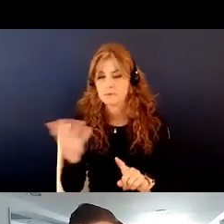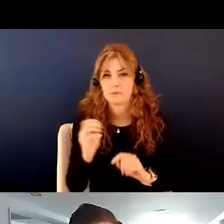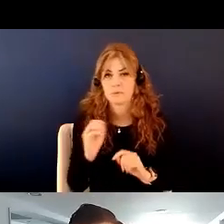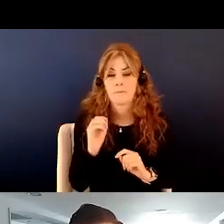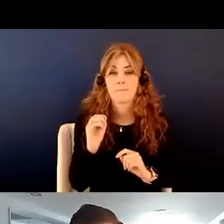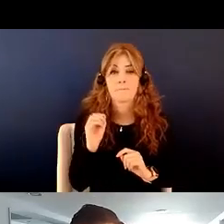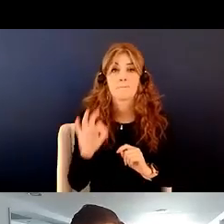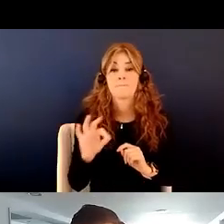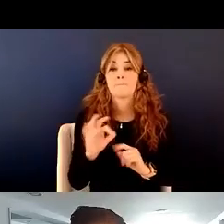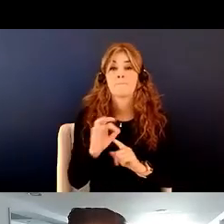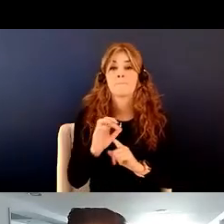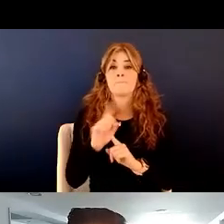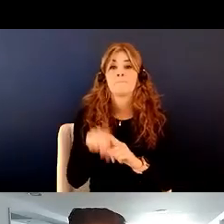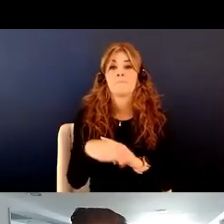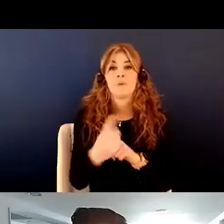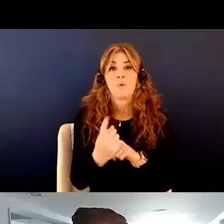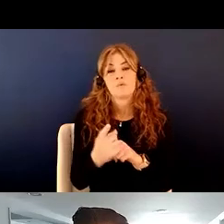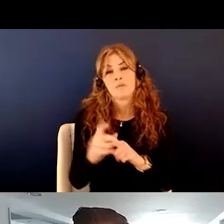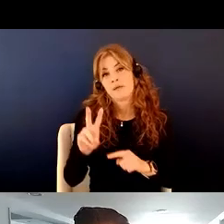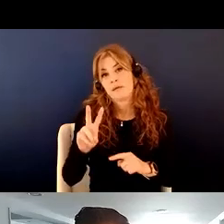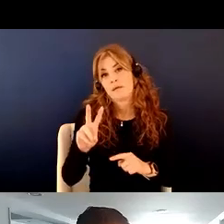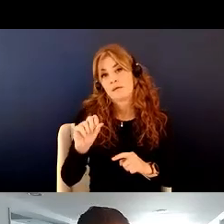the only source of variation